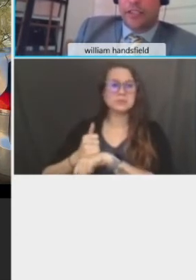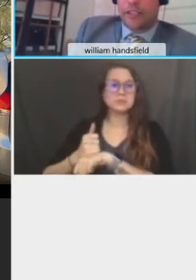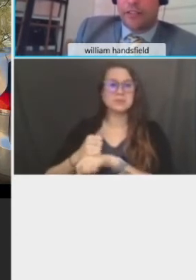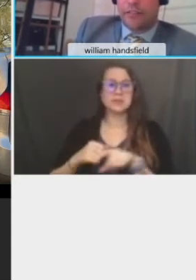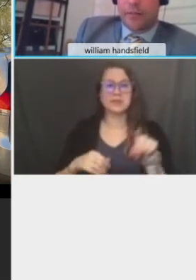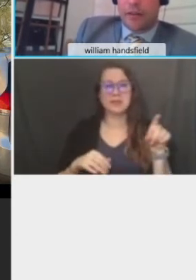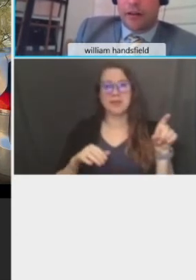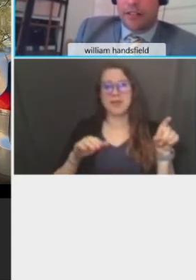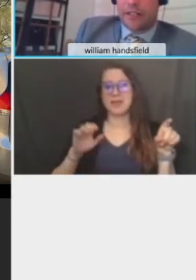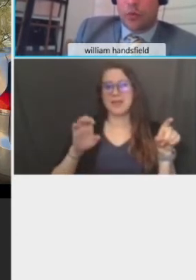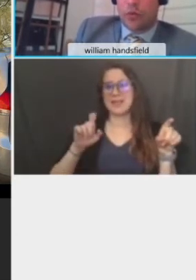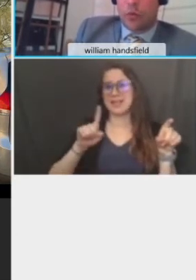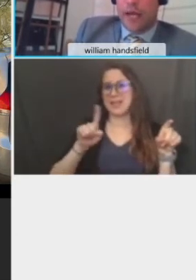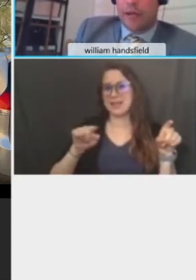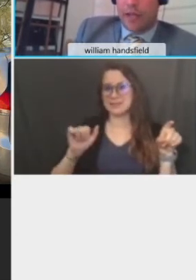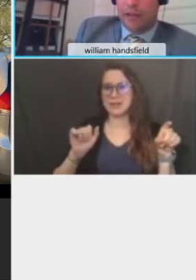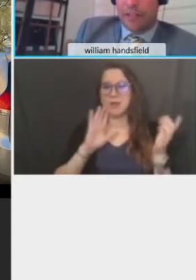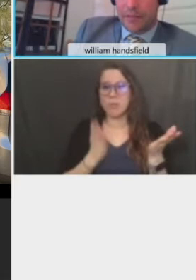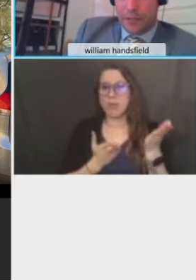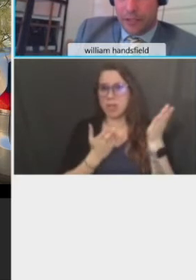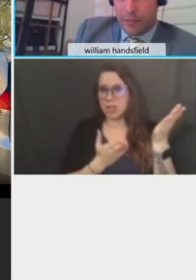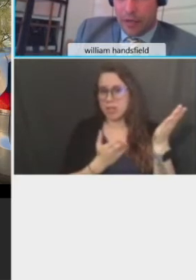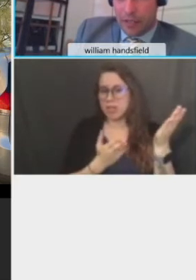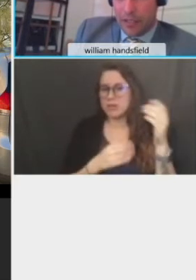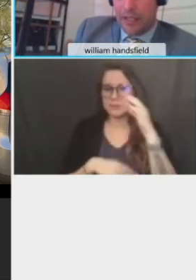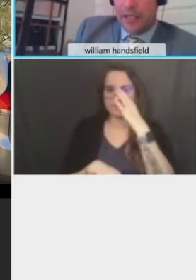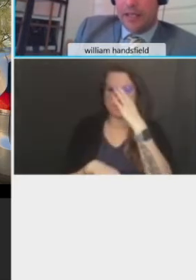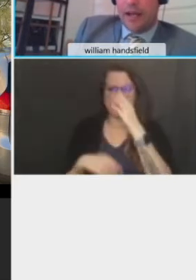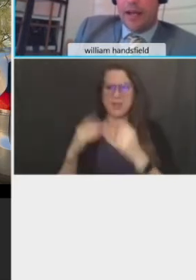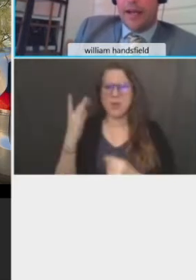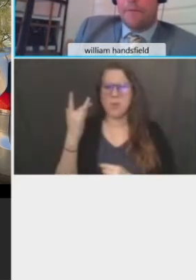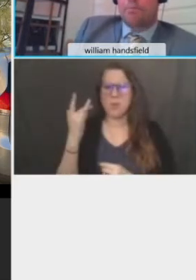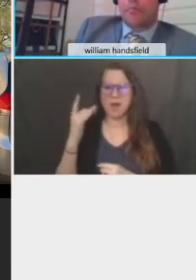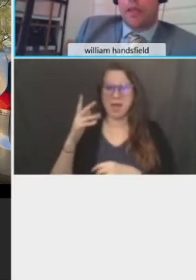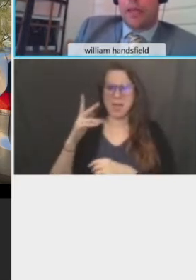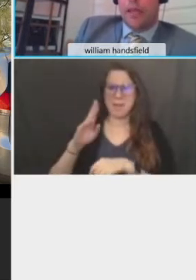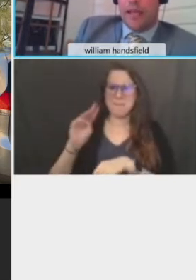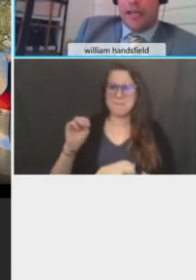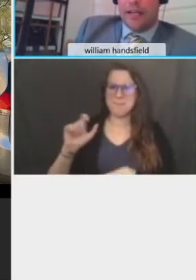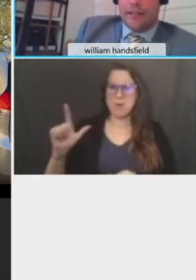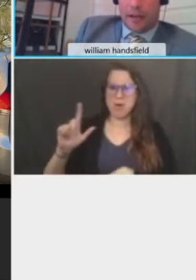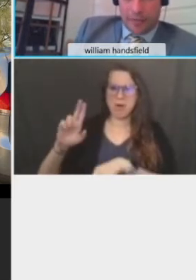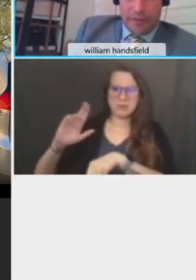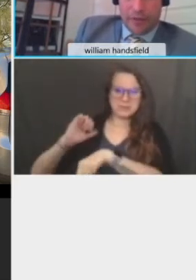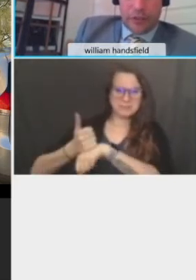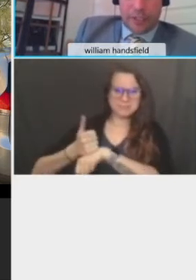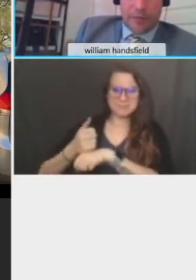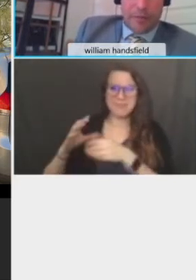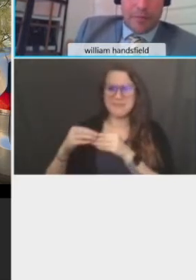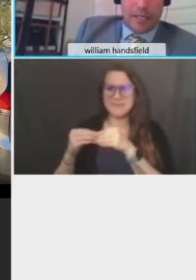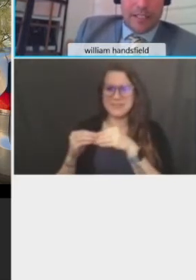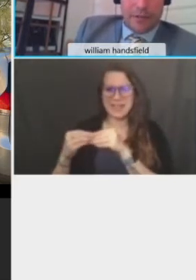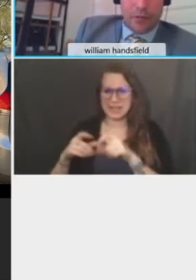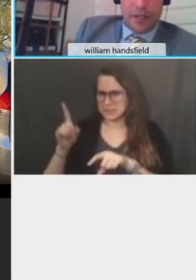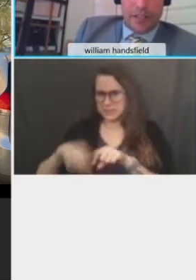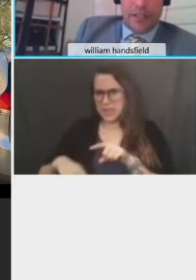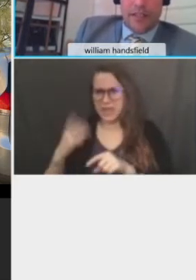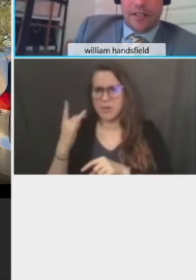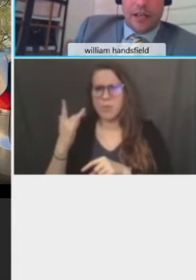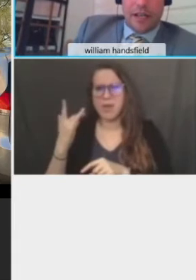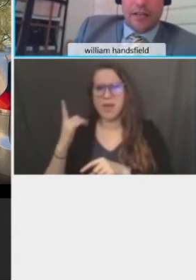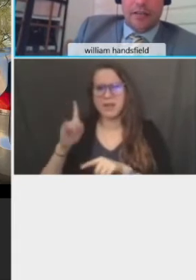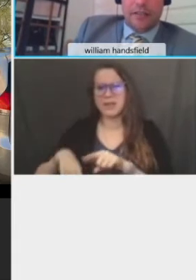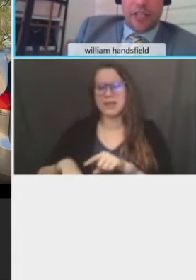The question from Ed Carley is, why can't we have flex posts on the mall? And he talks about view shed a little bit, but Eliza, if you wanted